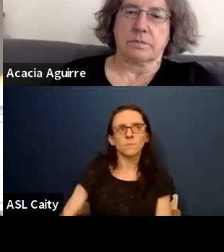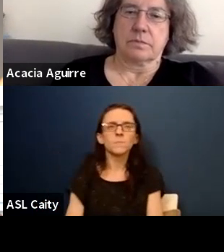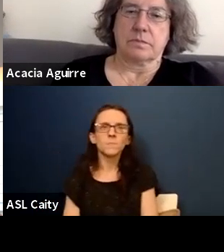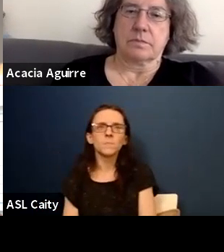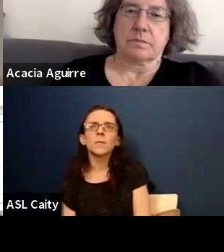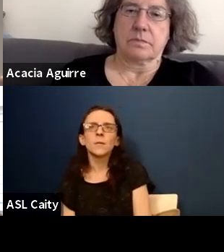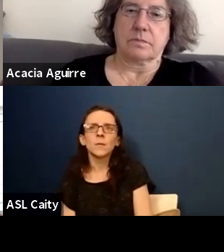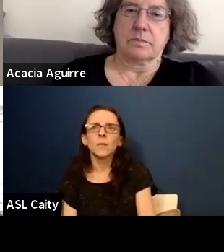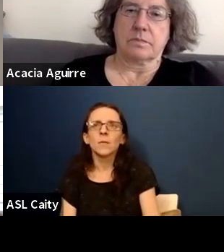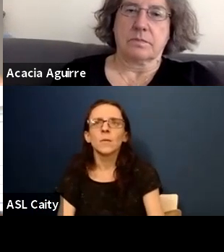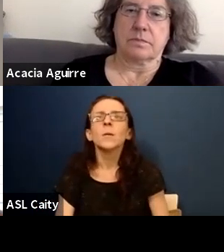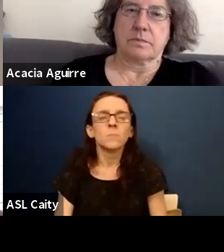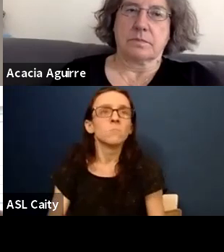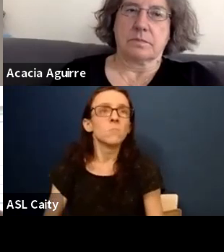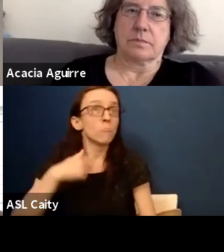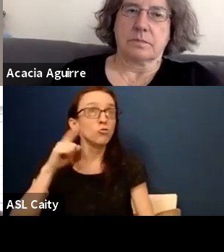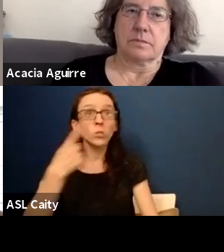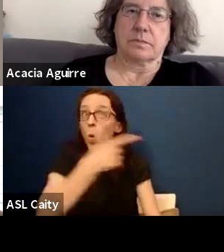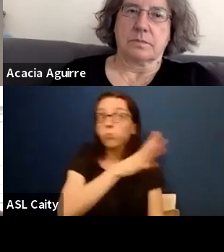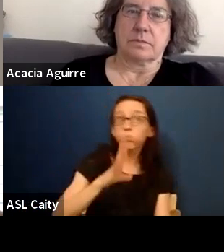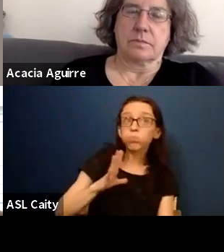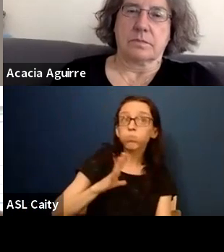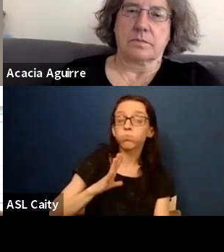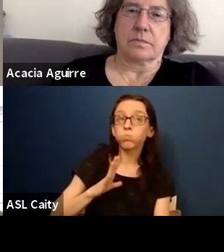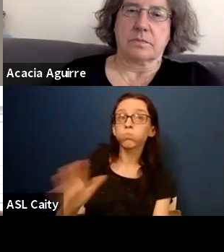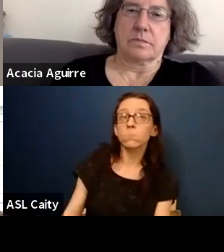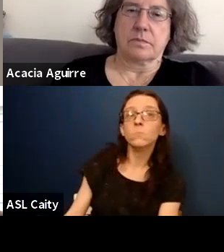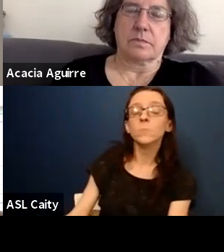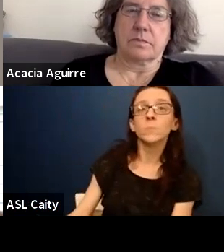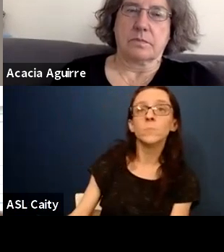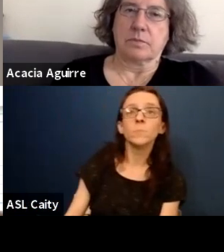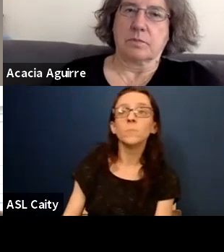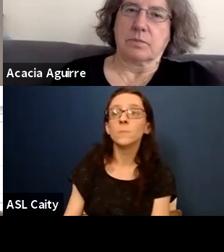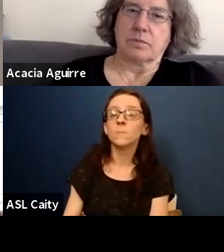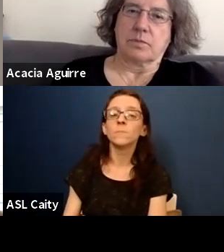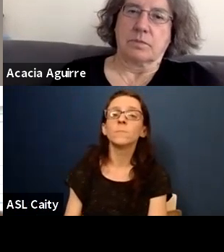I'm just putting, No, that's fine. And then